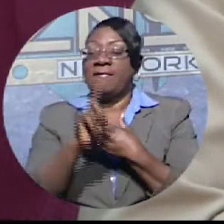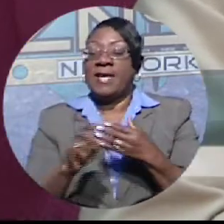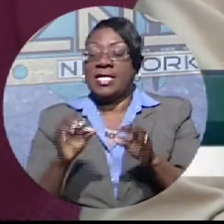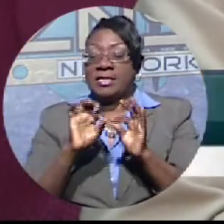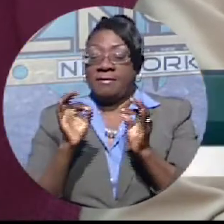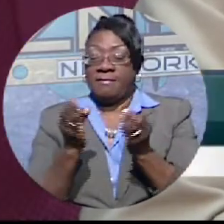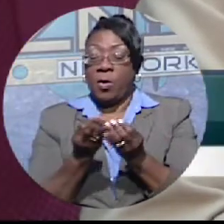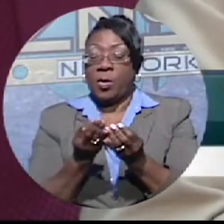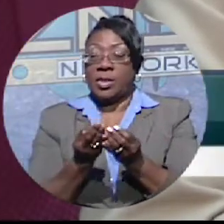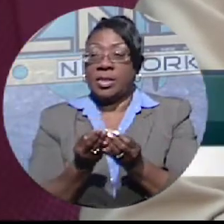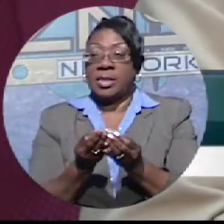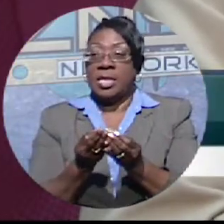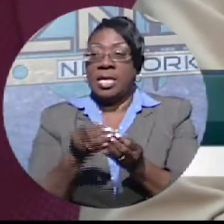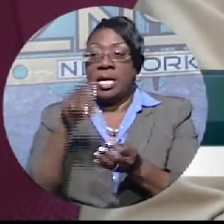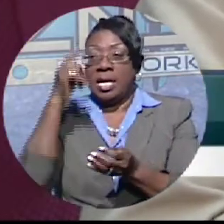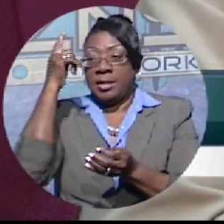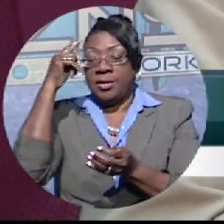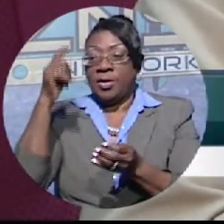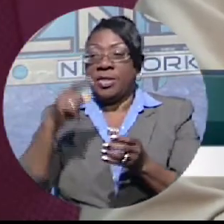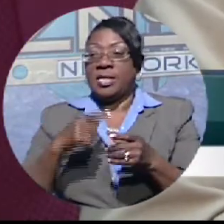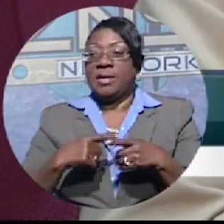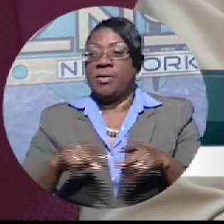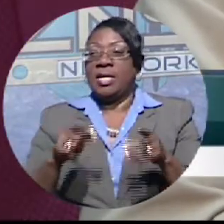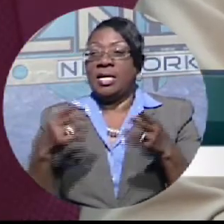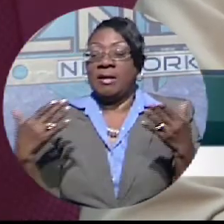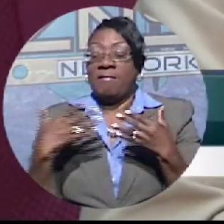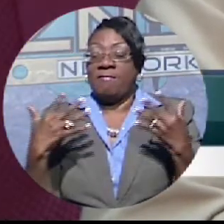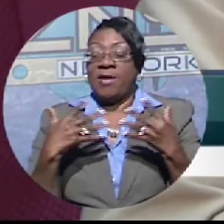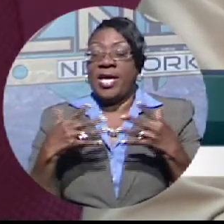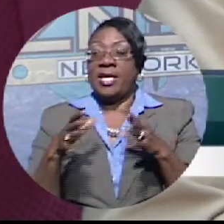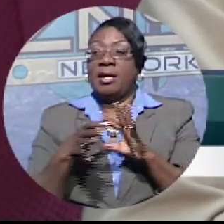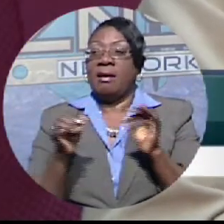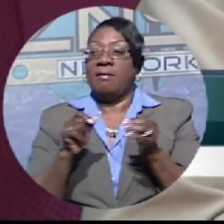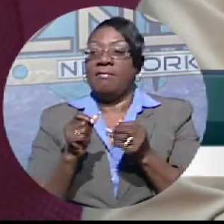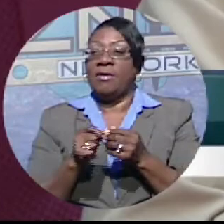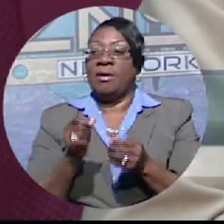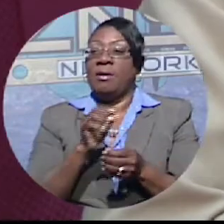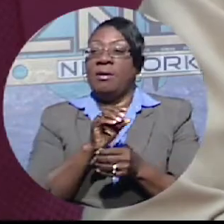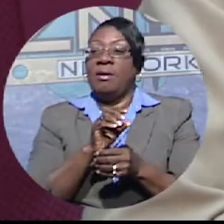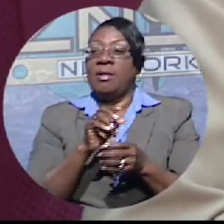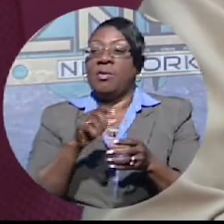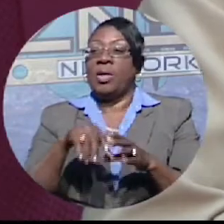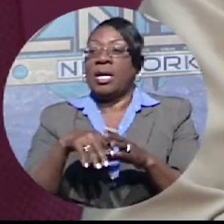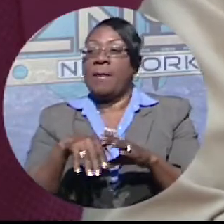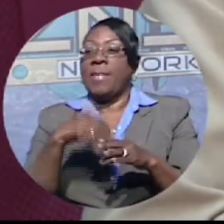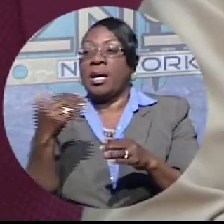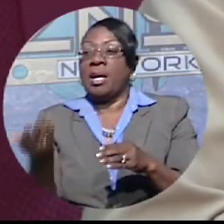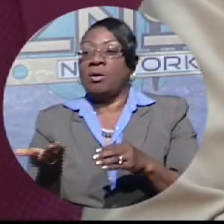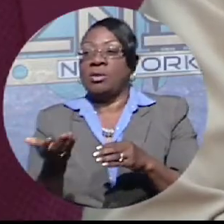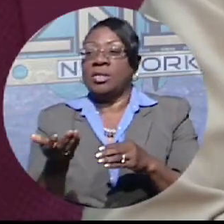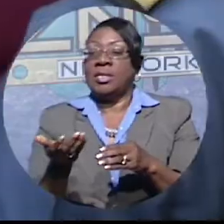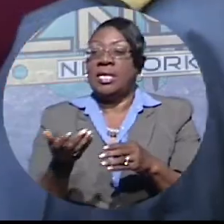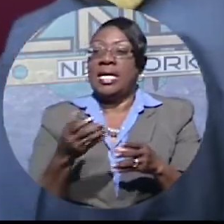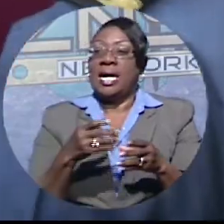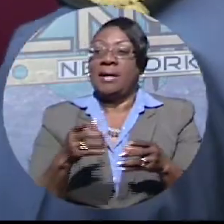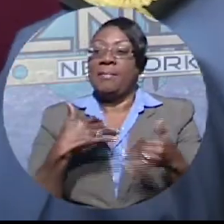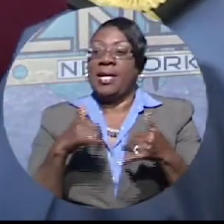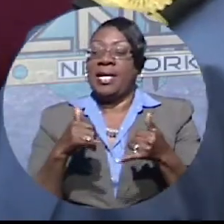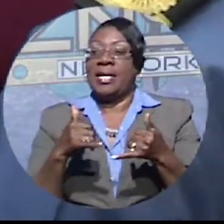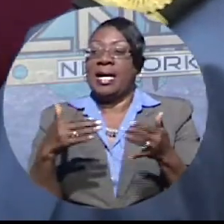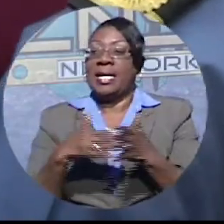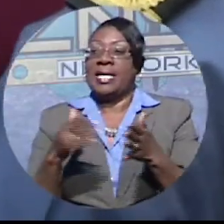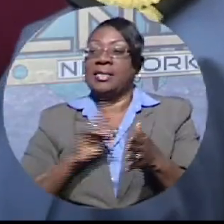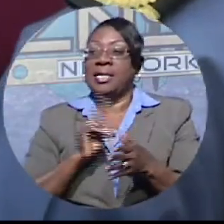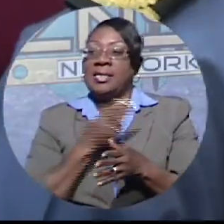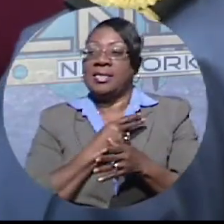arrived. I thought they were running scared and they didn't want to come back out to be a part of this tournament. They truly believe